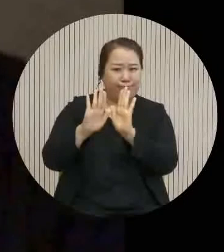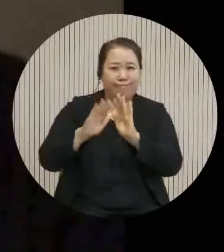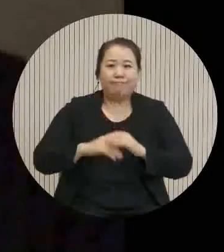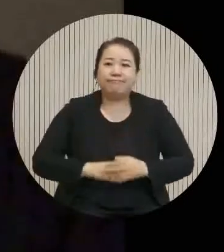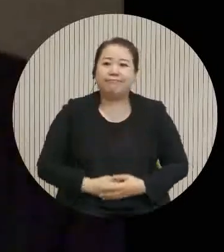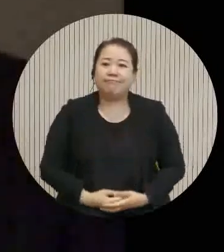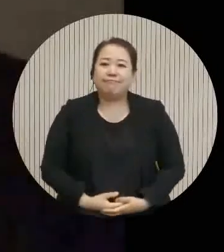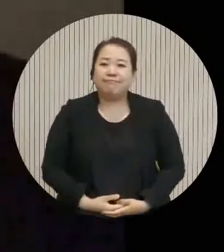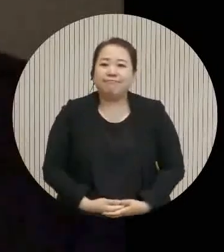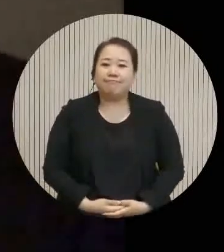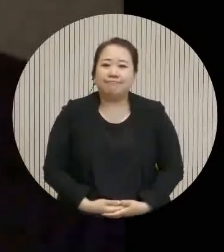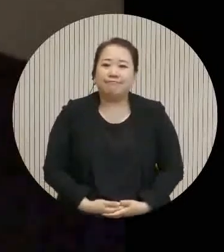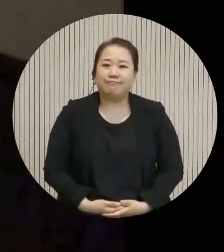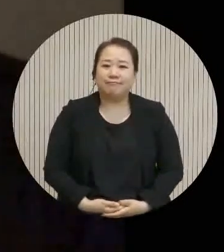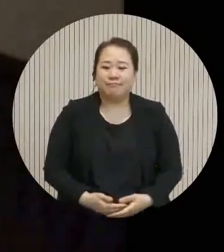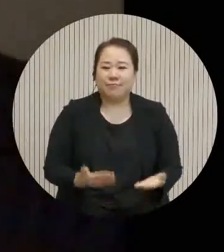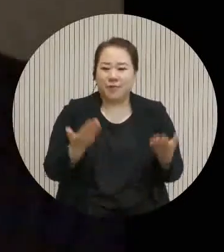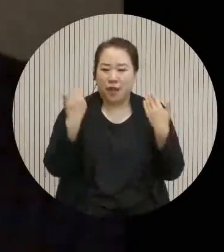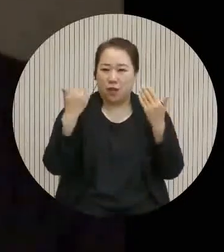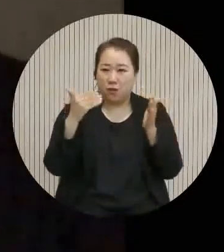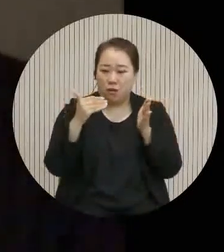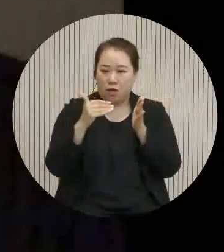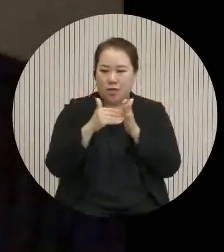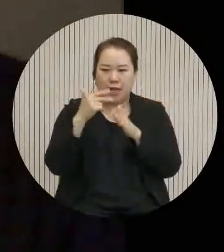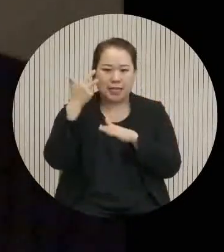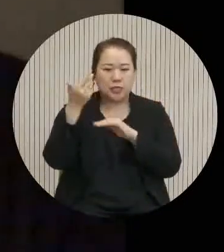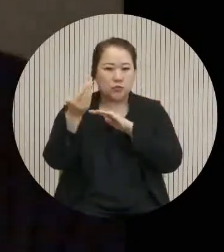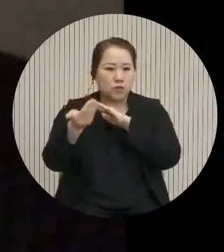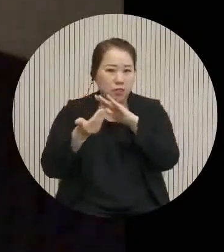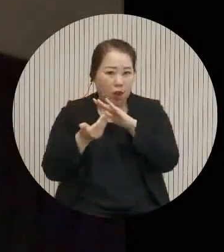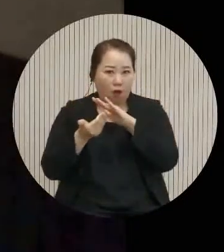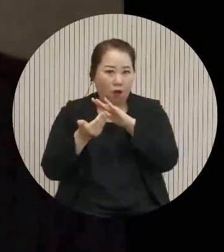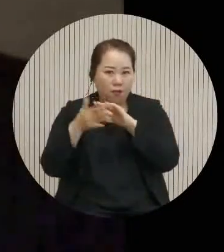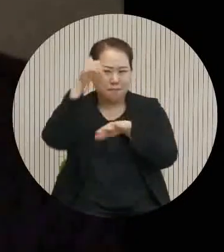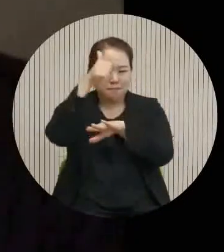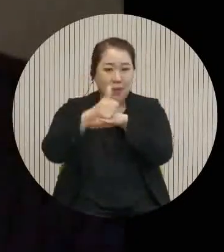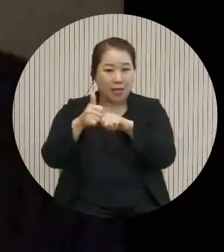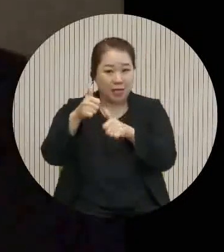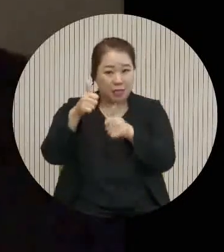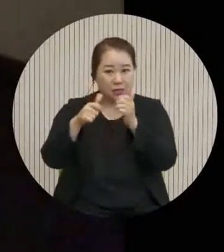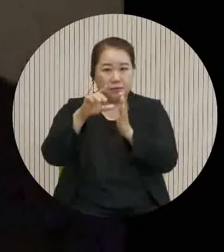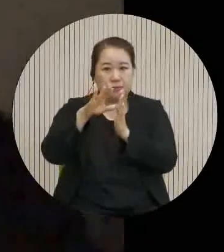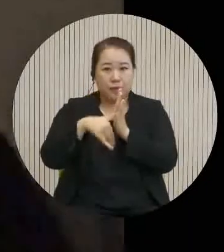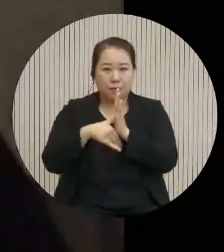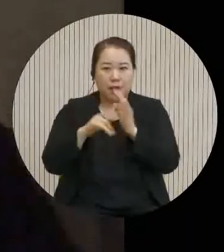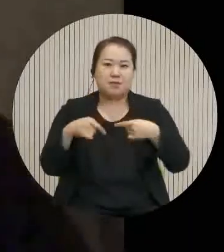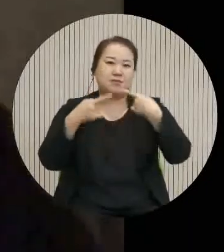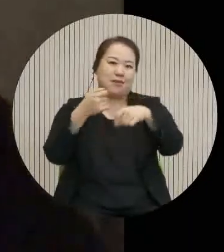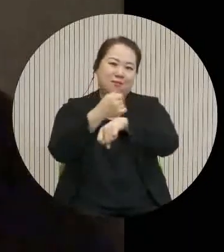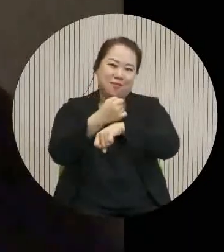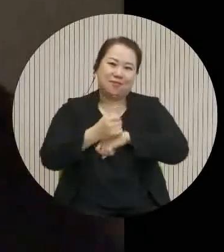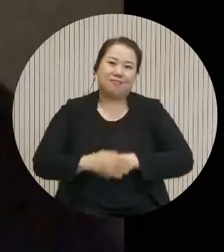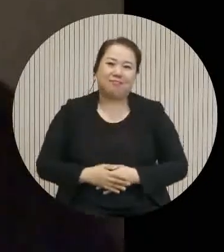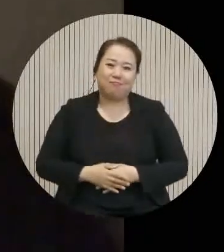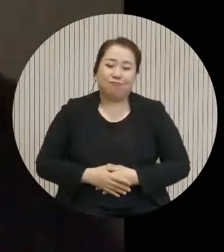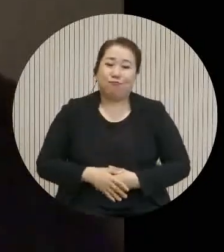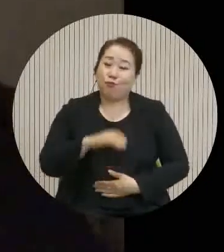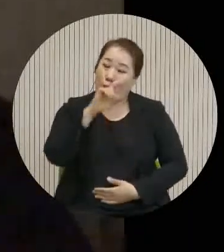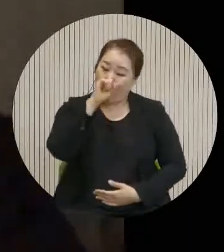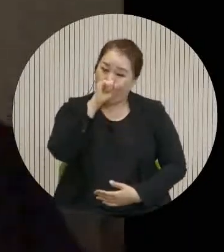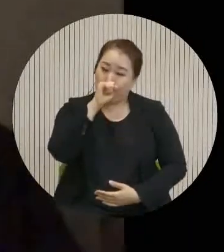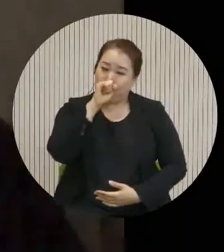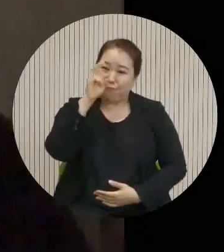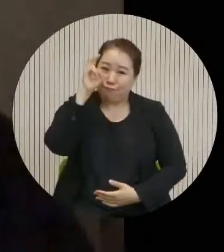week, just in time to take the examinations at the end. But during the year, she'd have a good time, and she read these